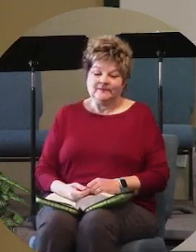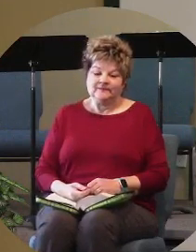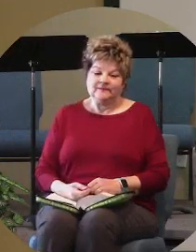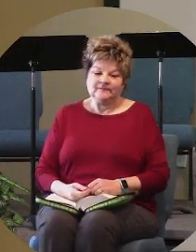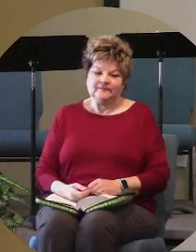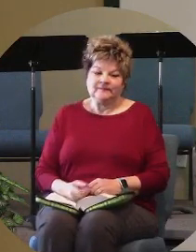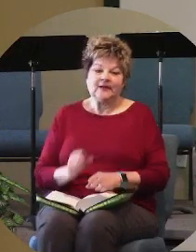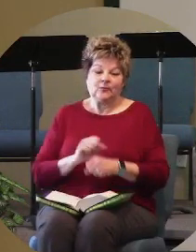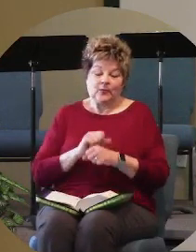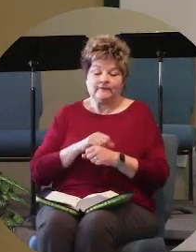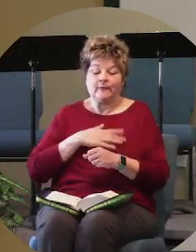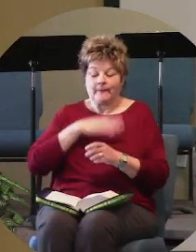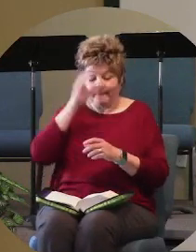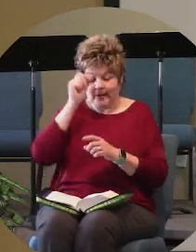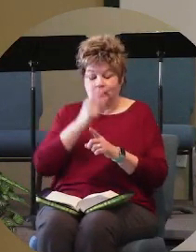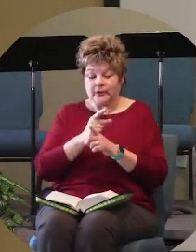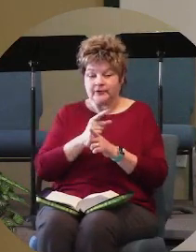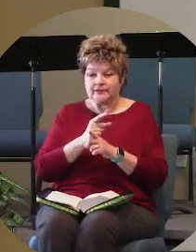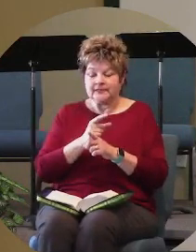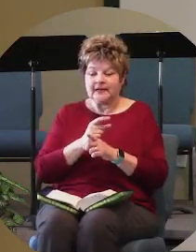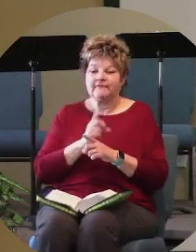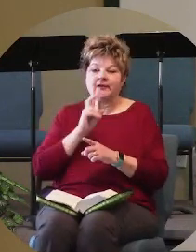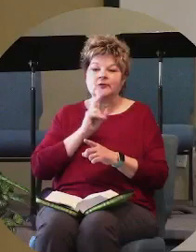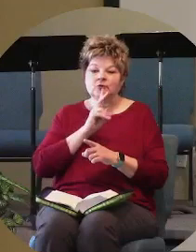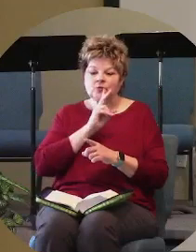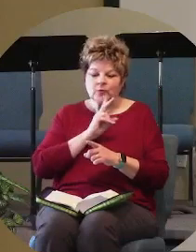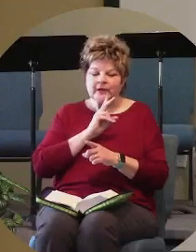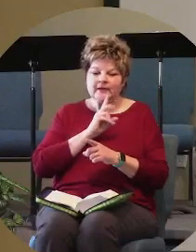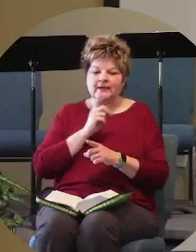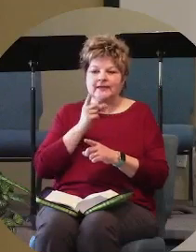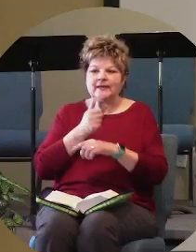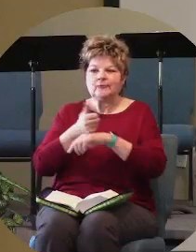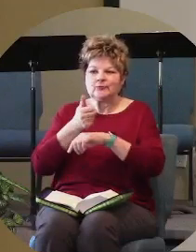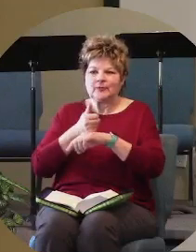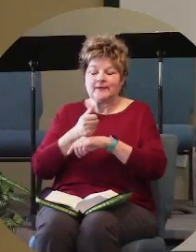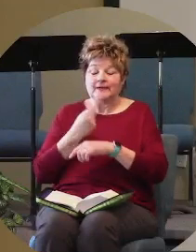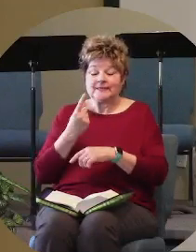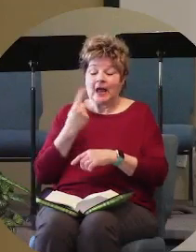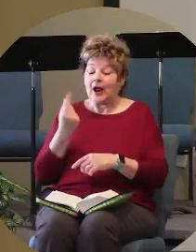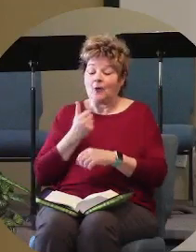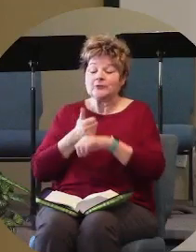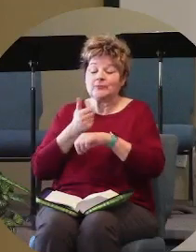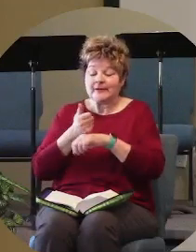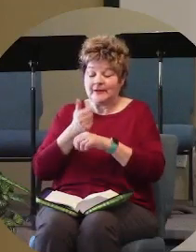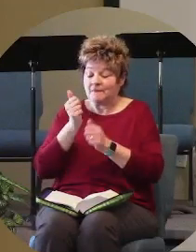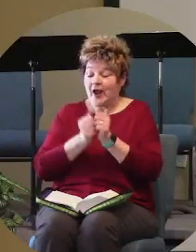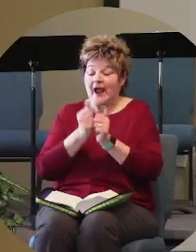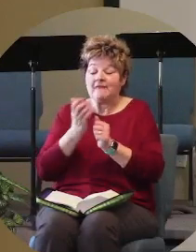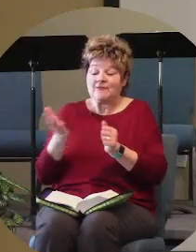It worked for my brothers. And again, having a twin brother, he got all the blame because I always blamed him for everything.